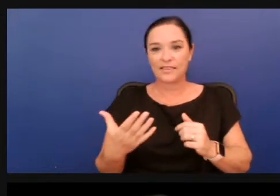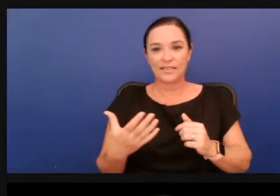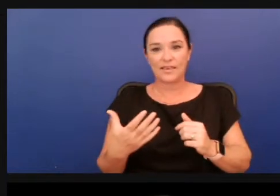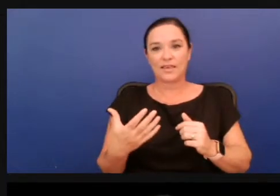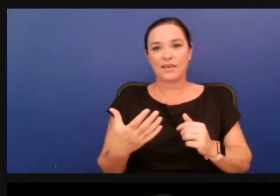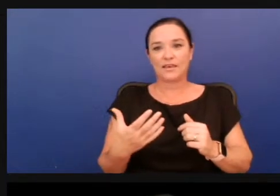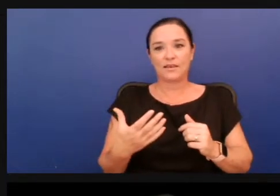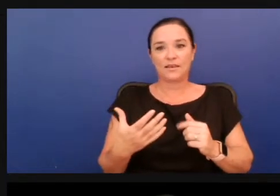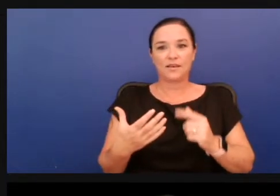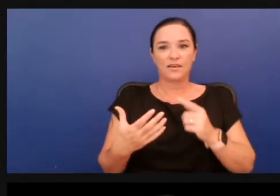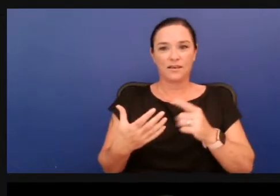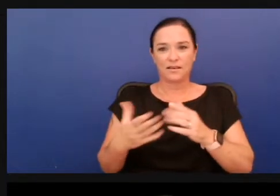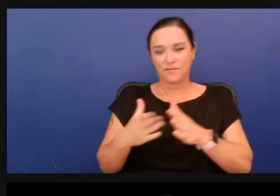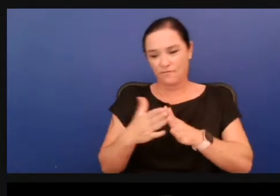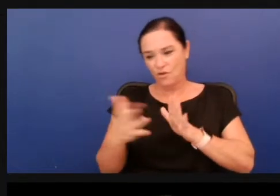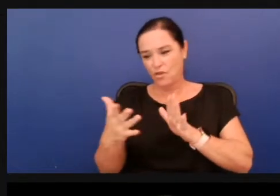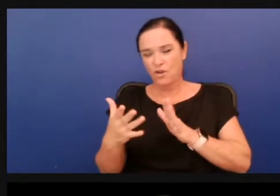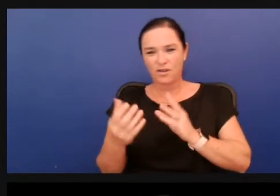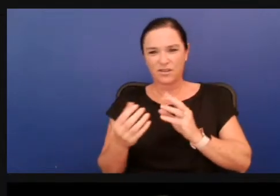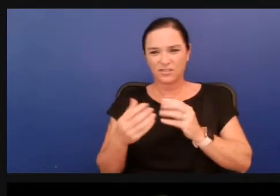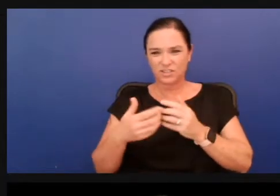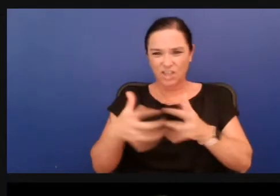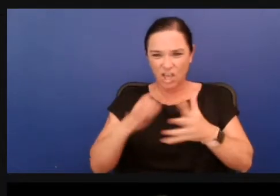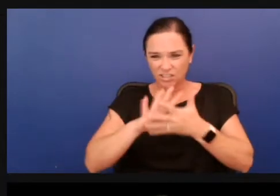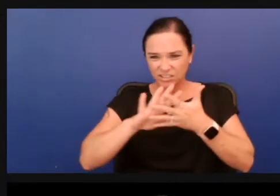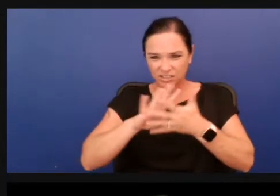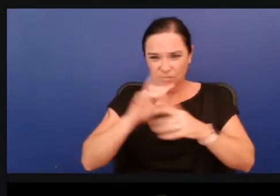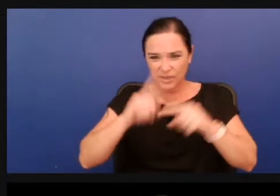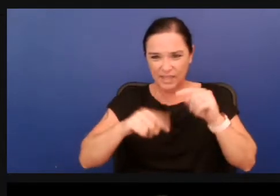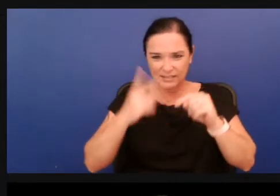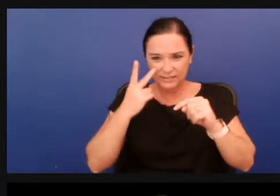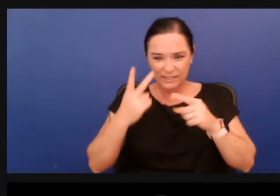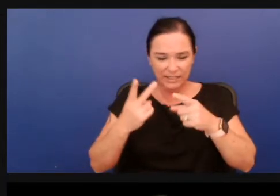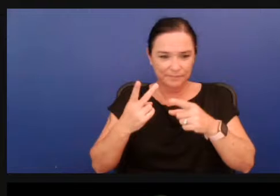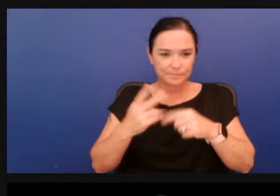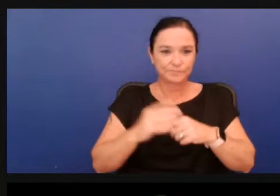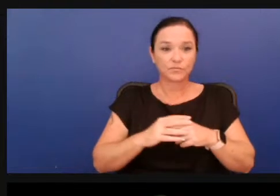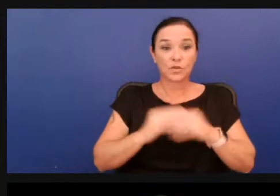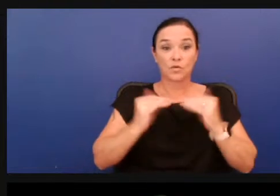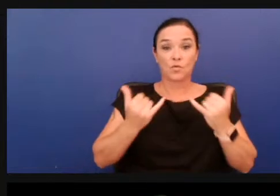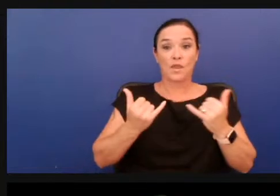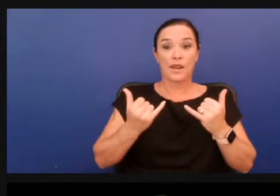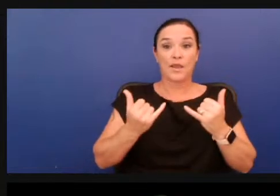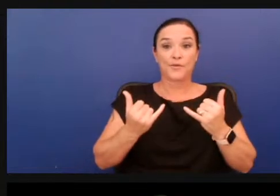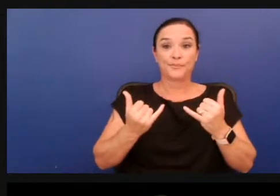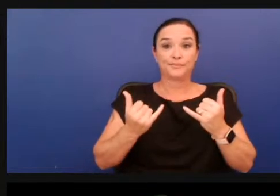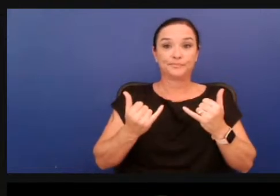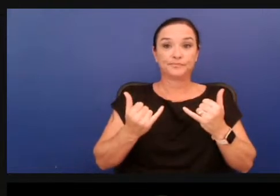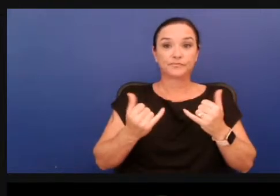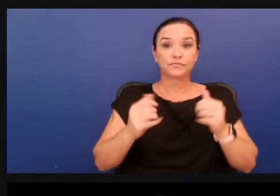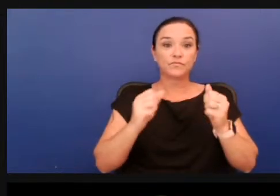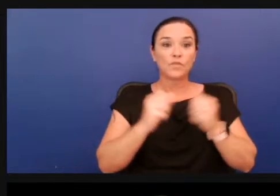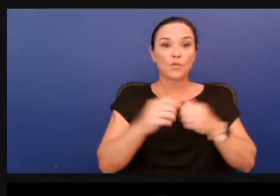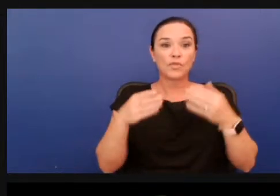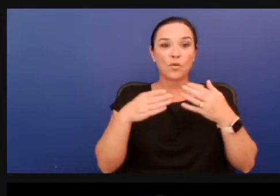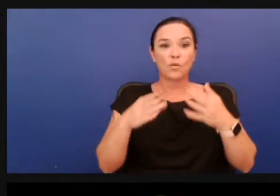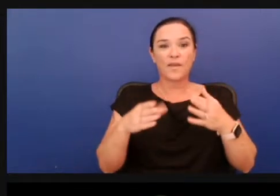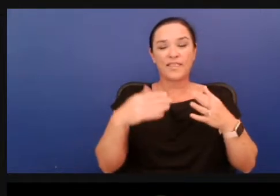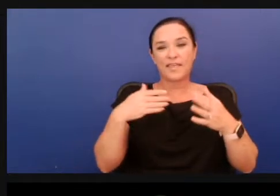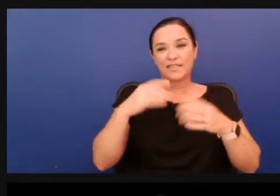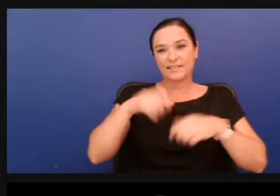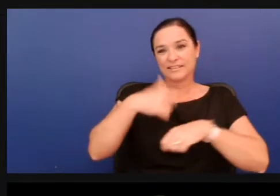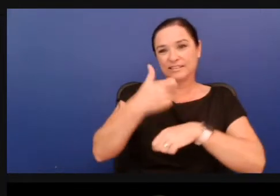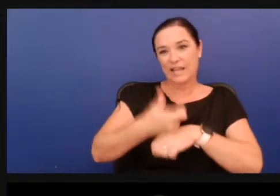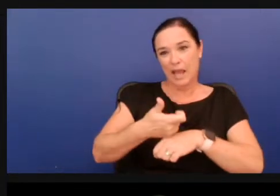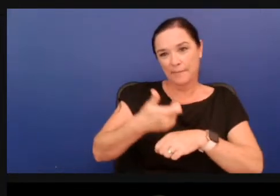in this mess right in here. So we don't see it in GPS so clearly right now with the way we have the data available to